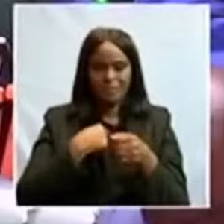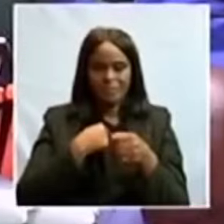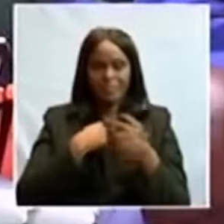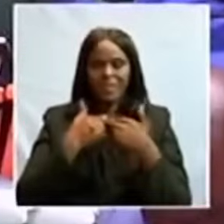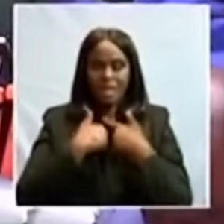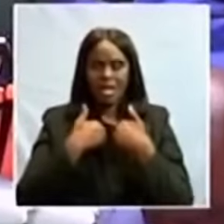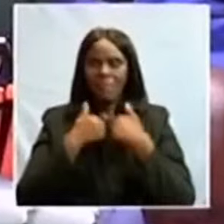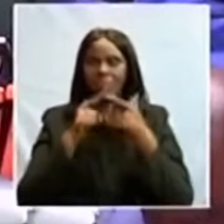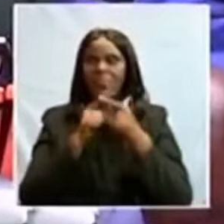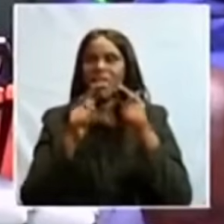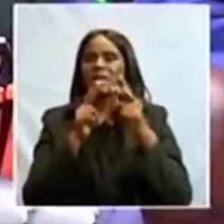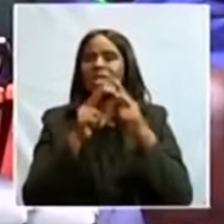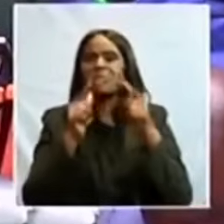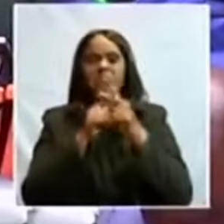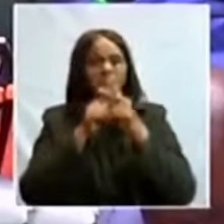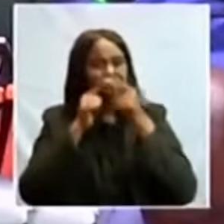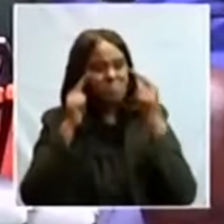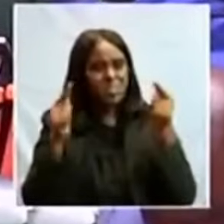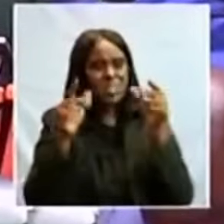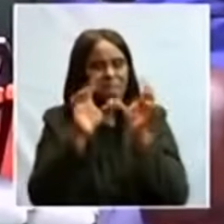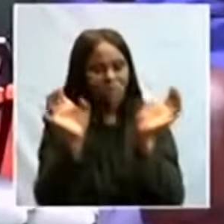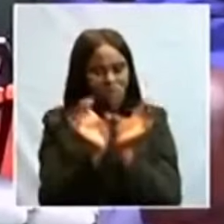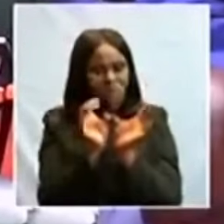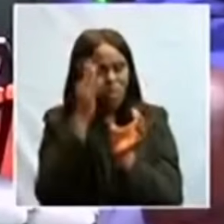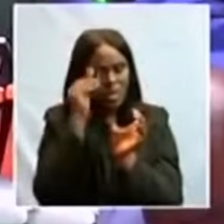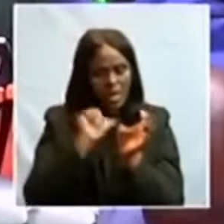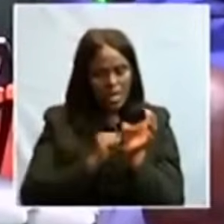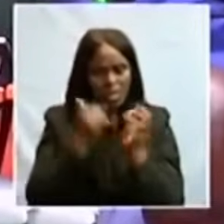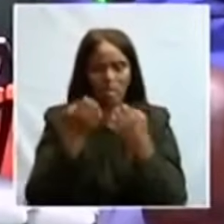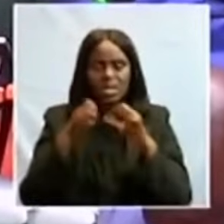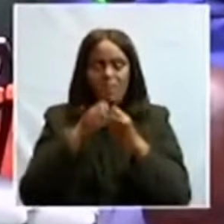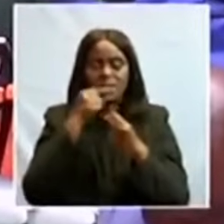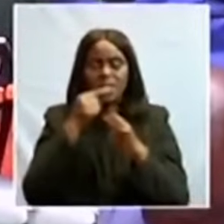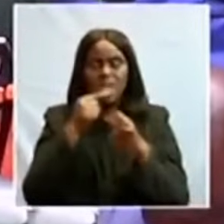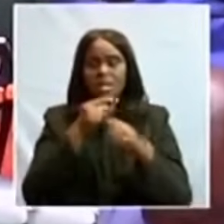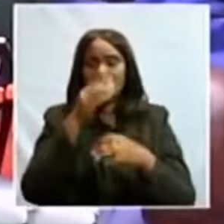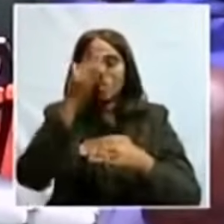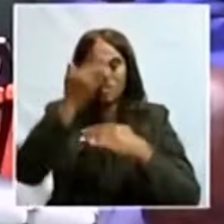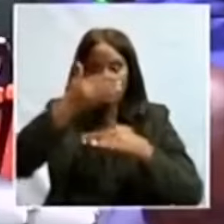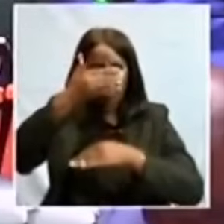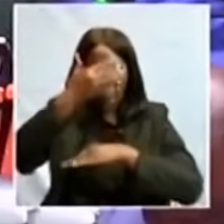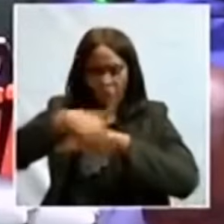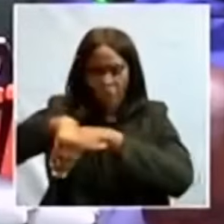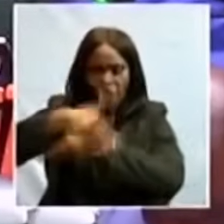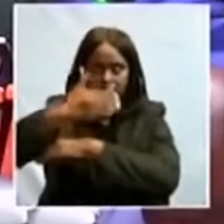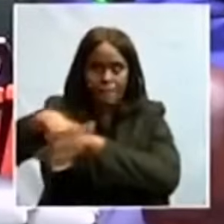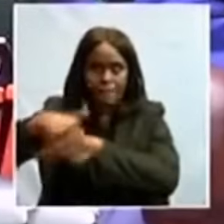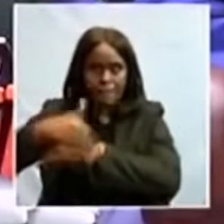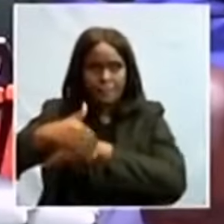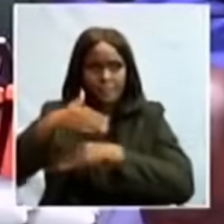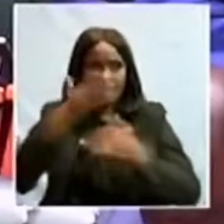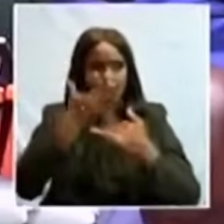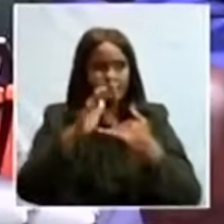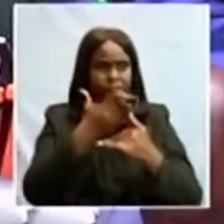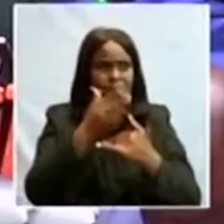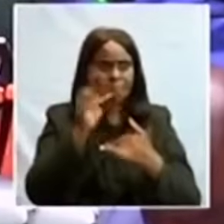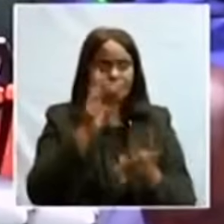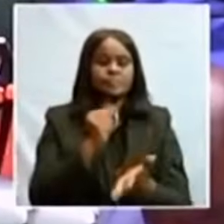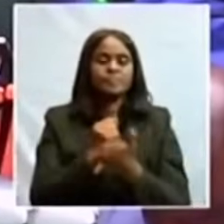a very big constituency. Maybe that's why we are even saying the limitation should help us.